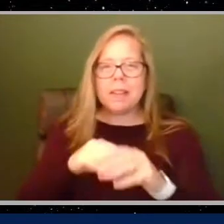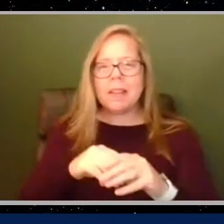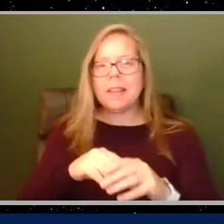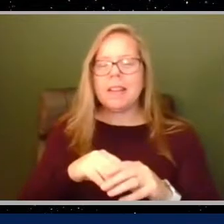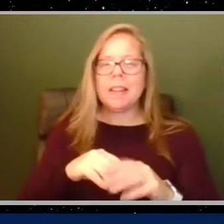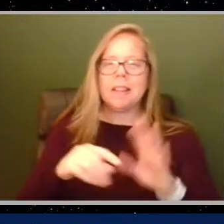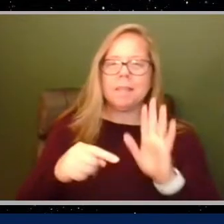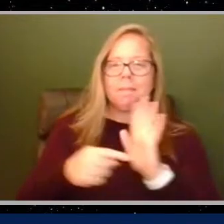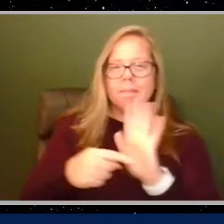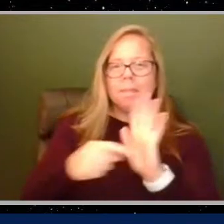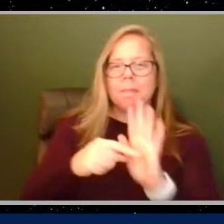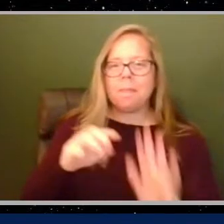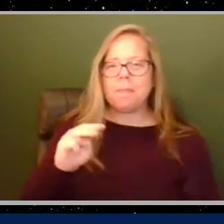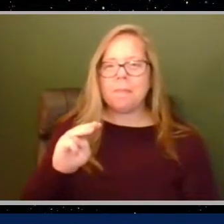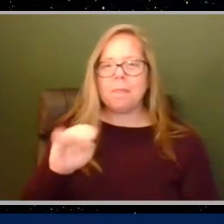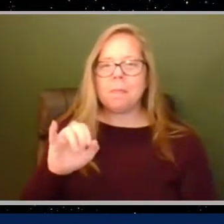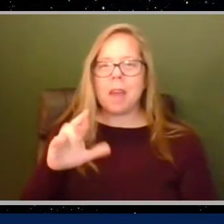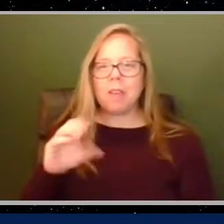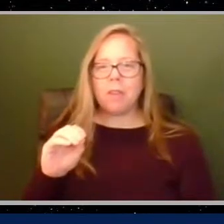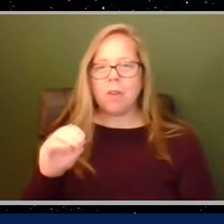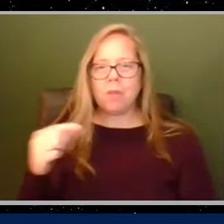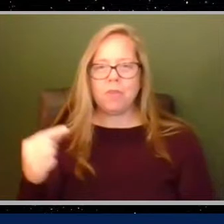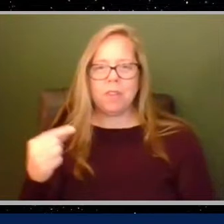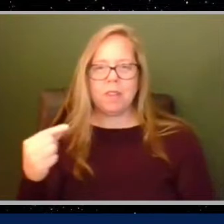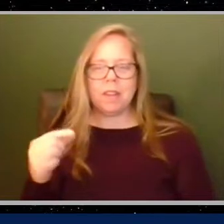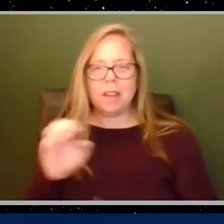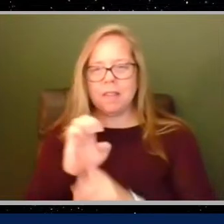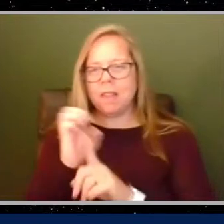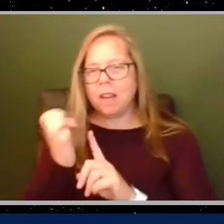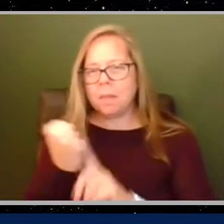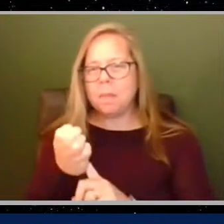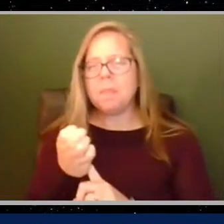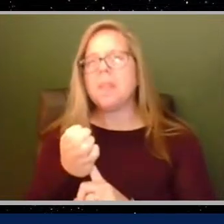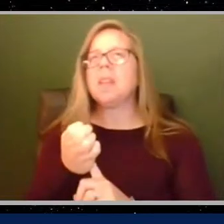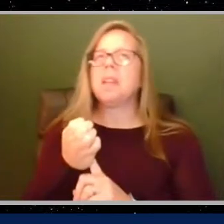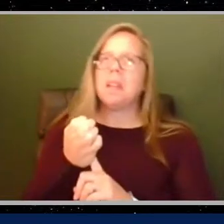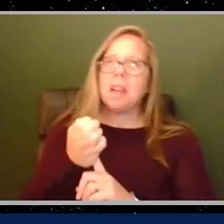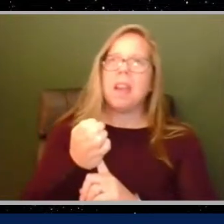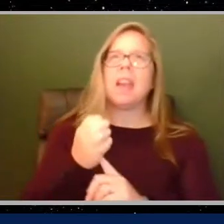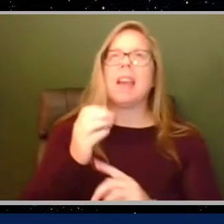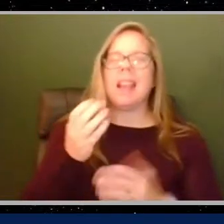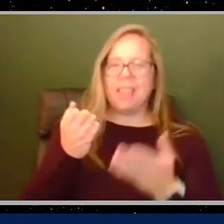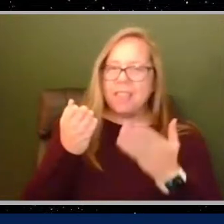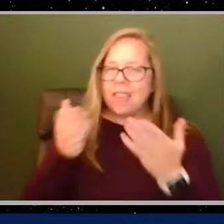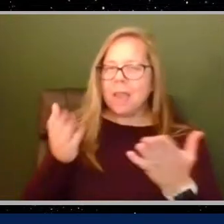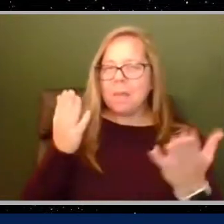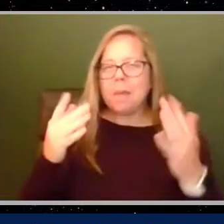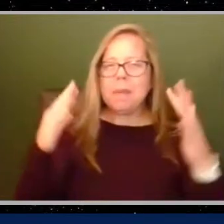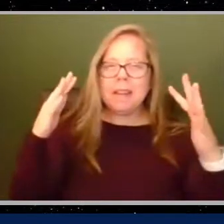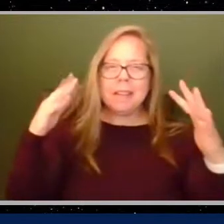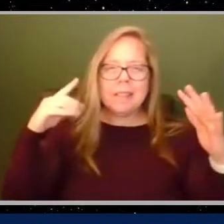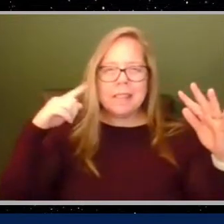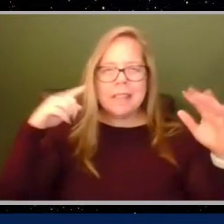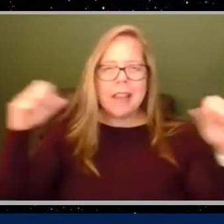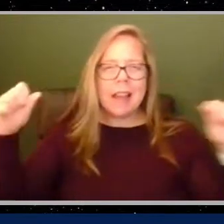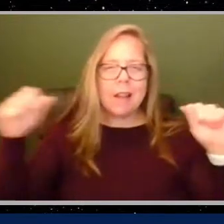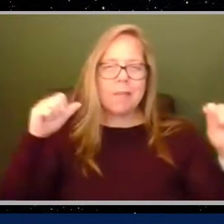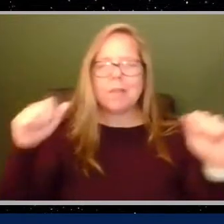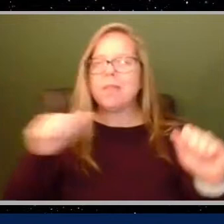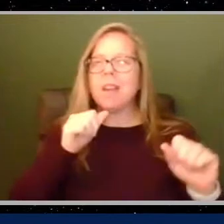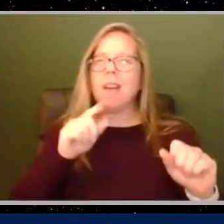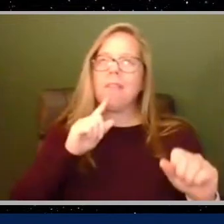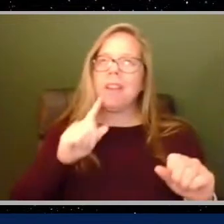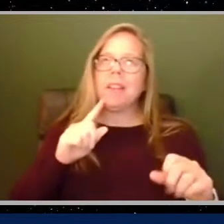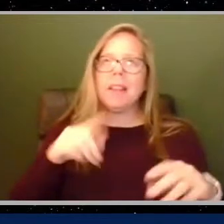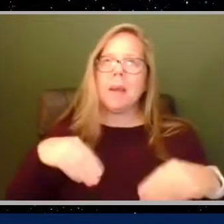environment, and sound may not be as big of a barrier, once we actually get into a suborbital flight, in the